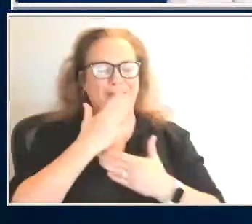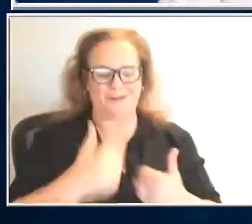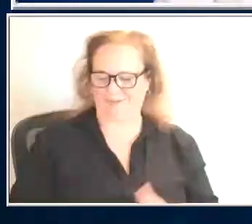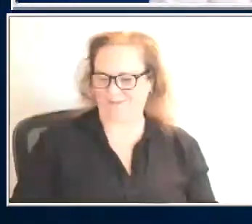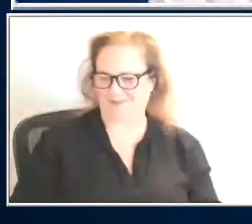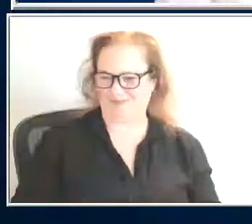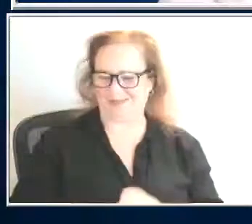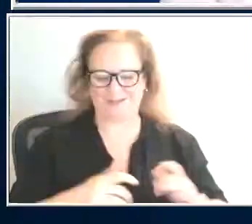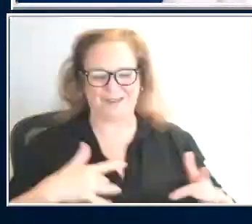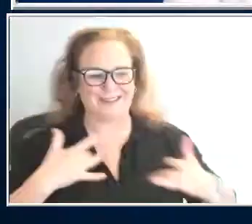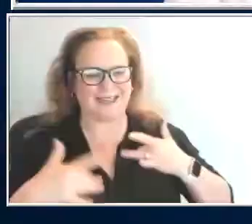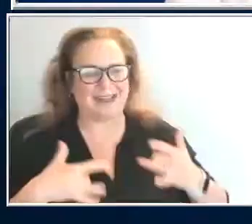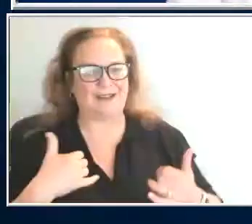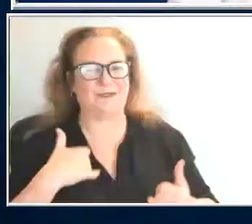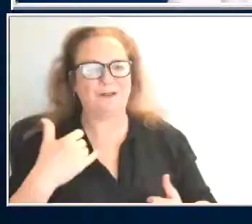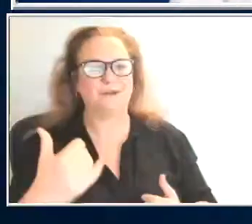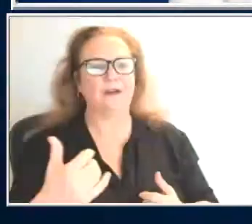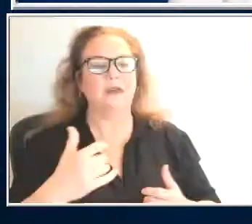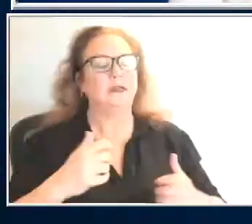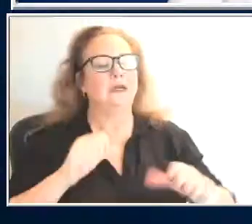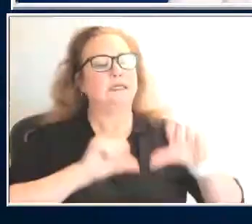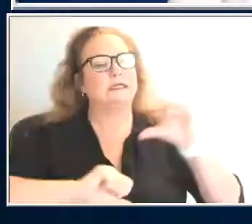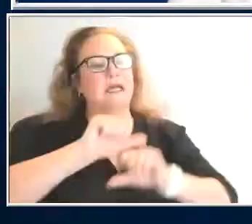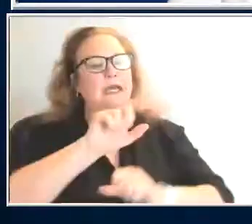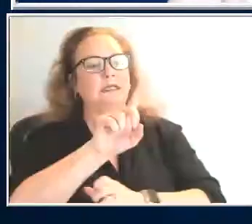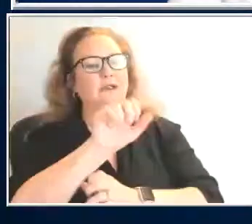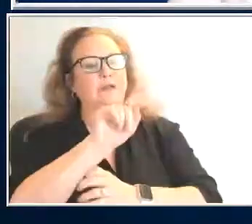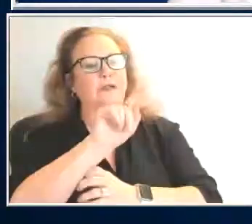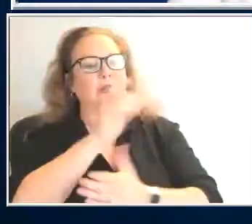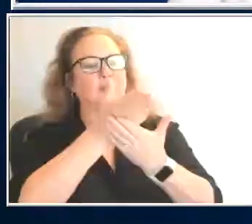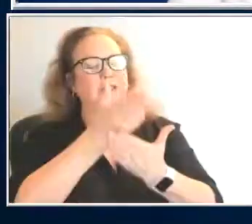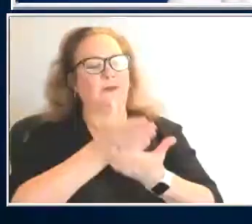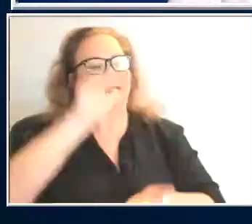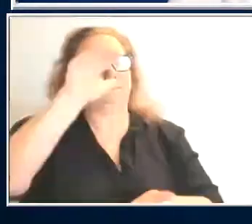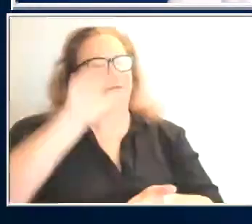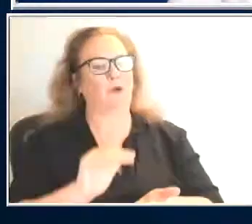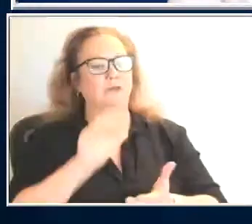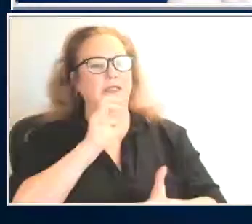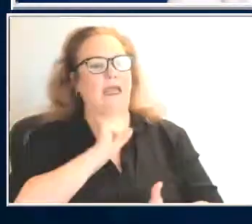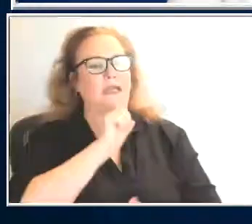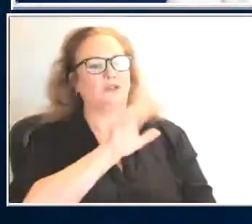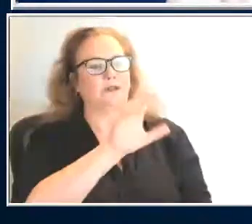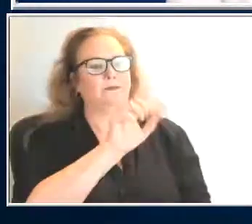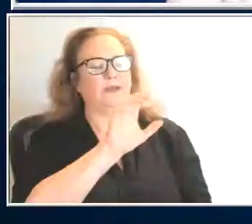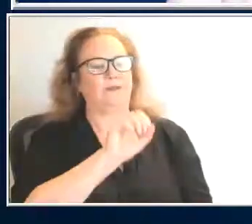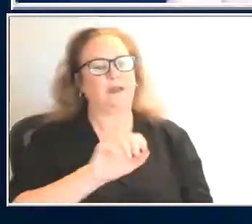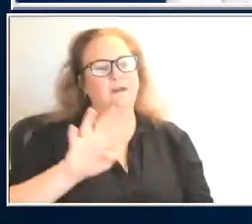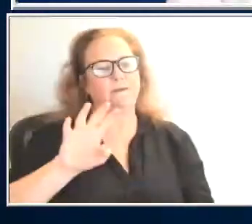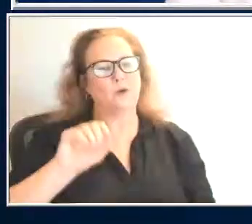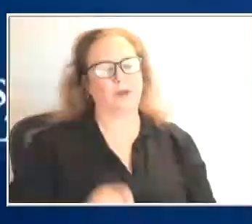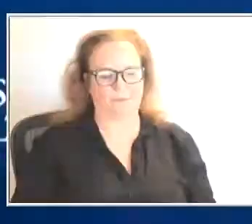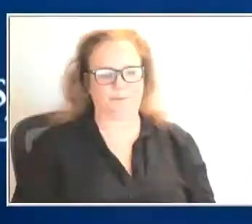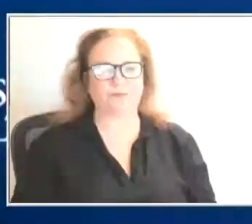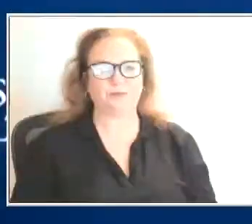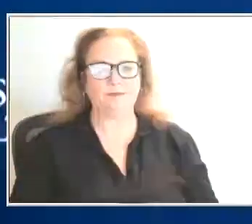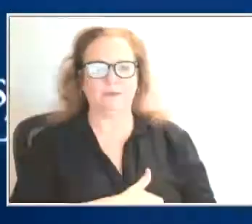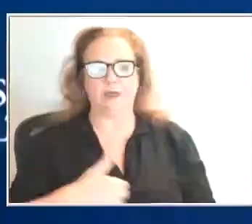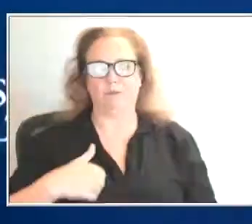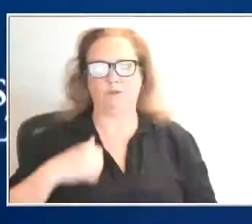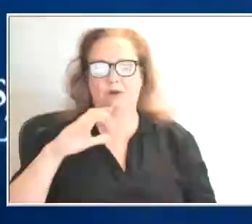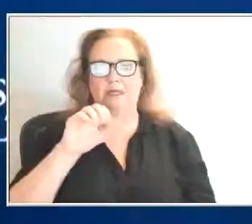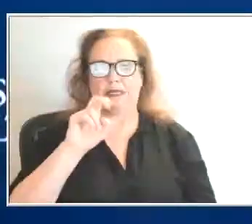delighted to have you. Tell me, what science or data justifies dropping this age from 50 to 40? Breast cancer is really